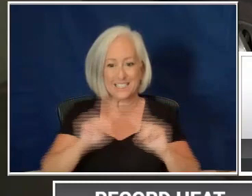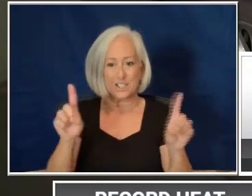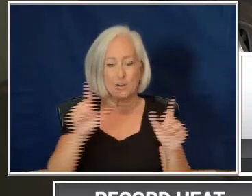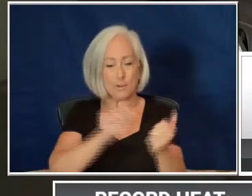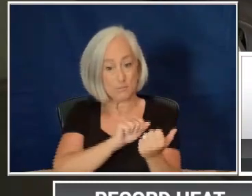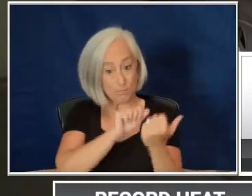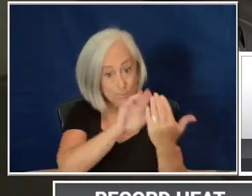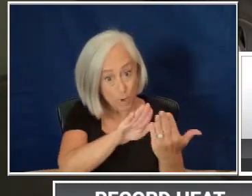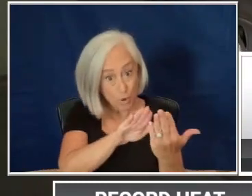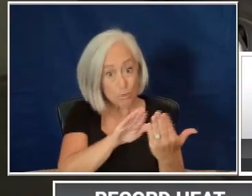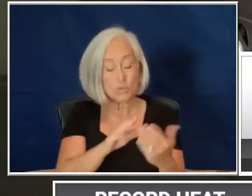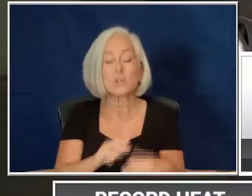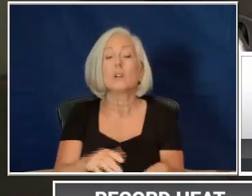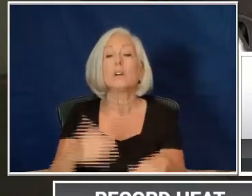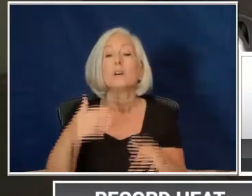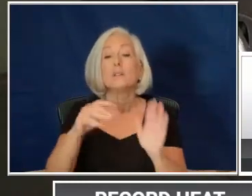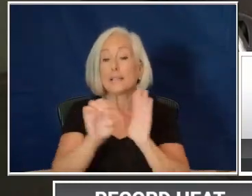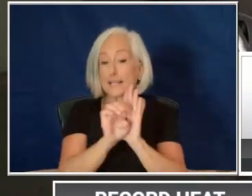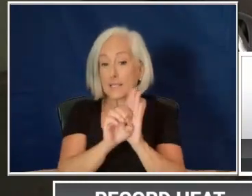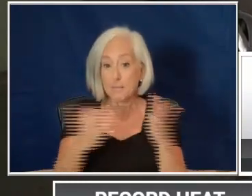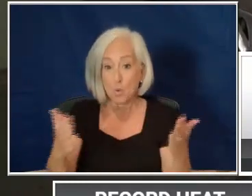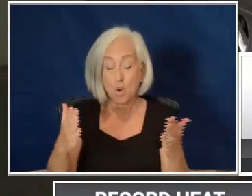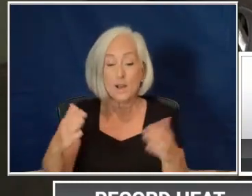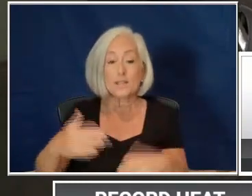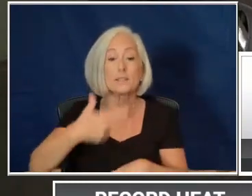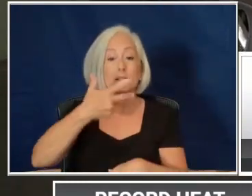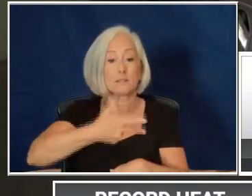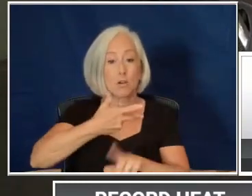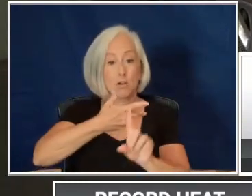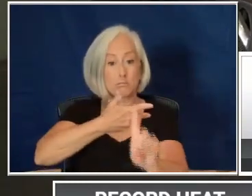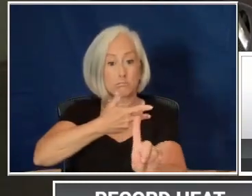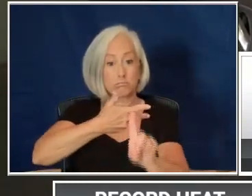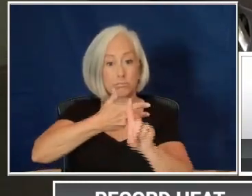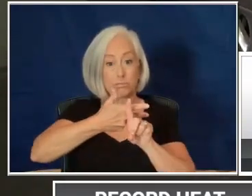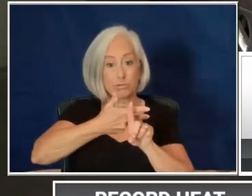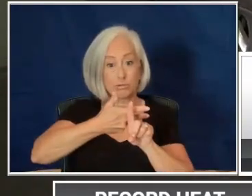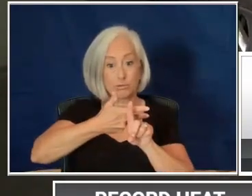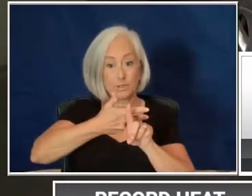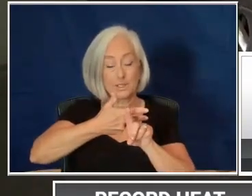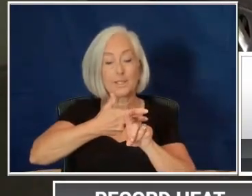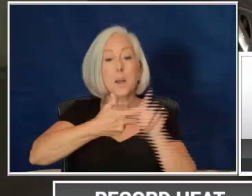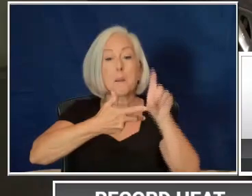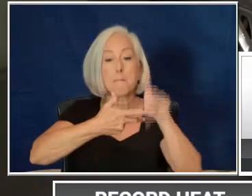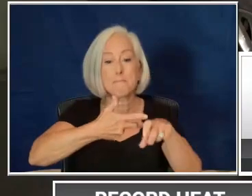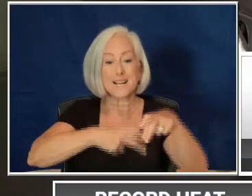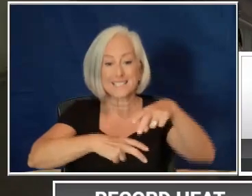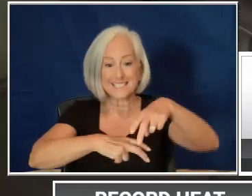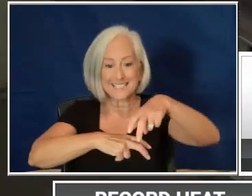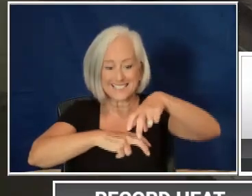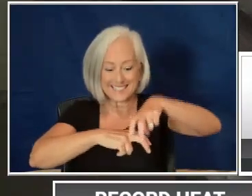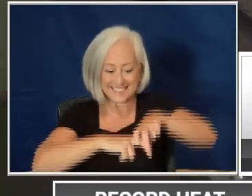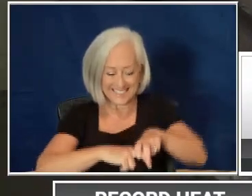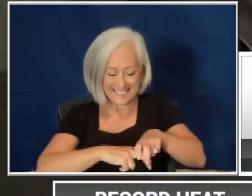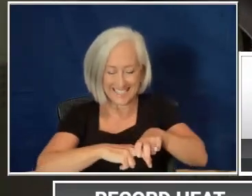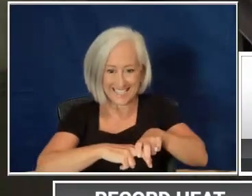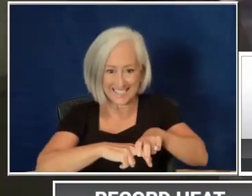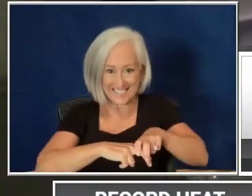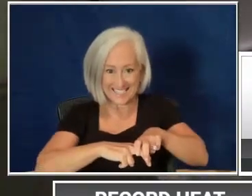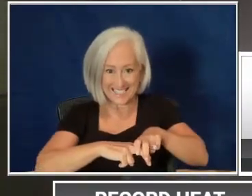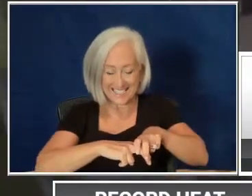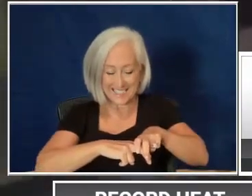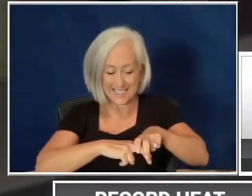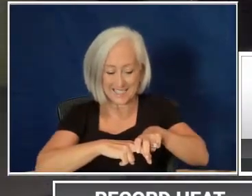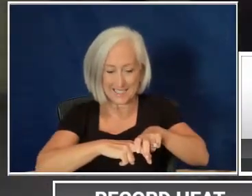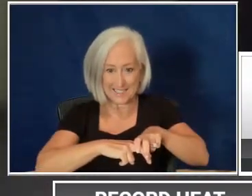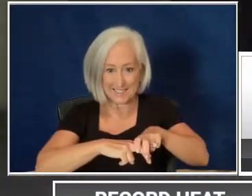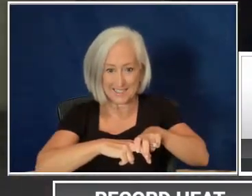then lift their legs into the vehicle. All right, so sit back. Yep, and make sure you watch your head. So trust that the seat's going to be behind me.